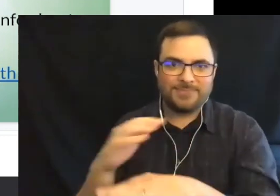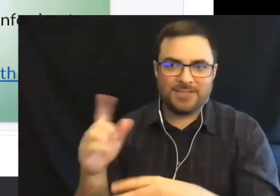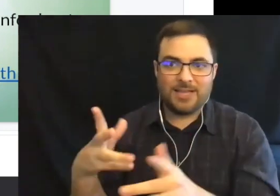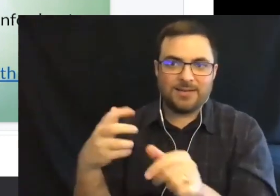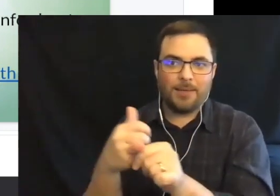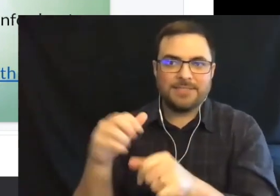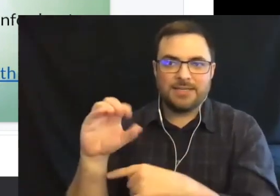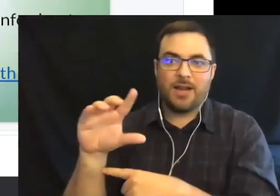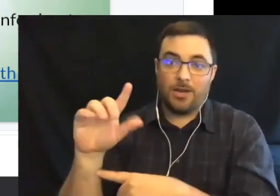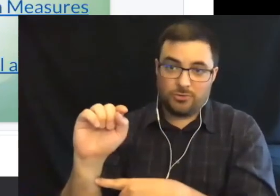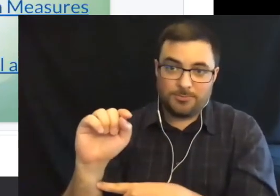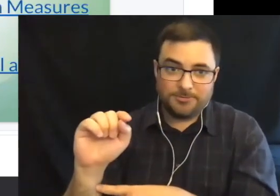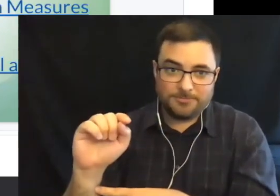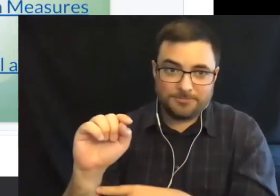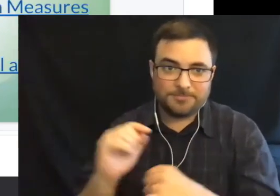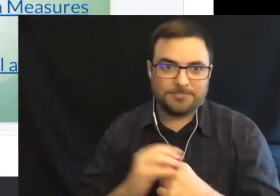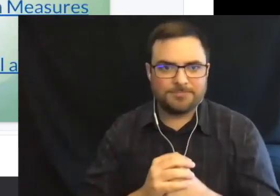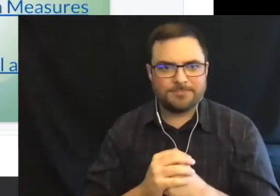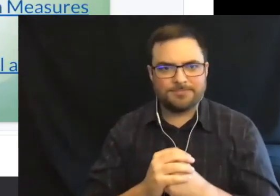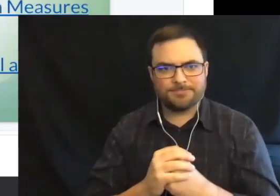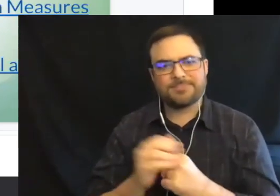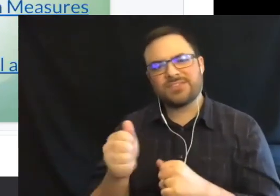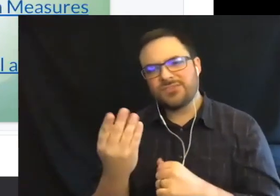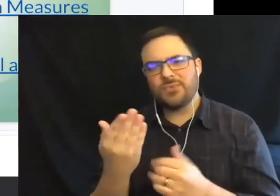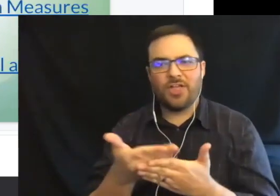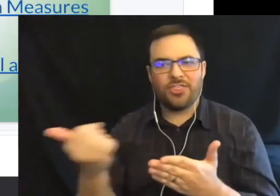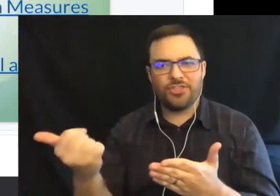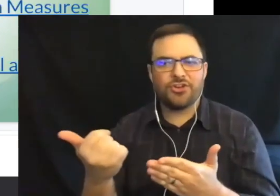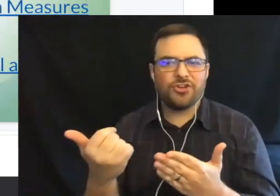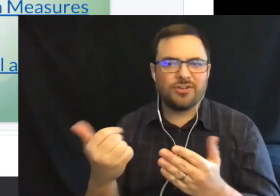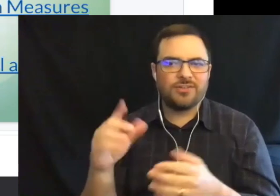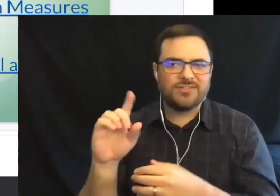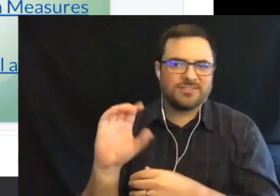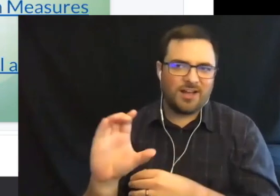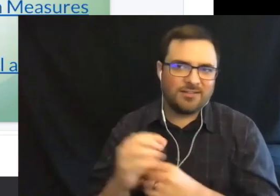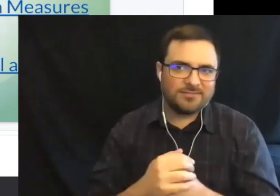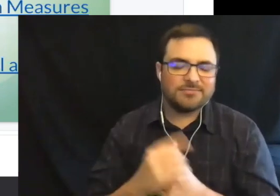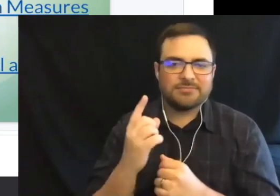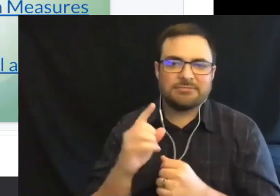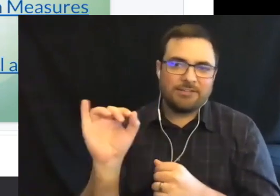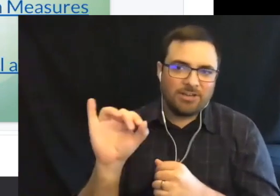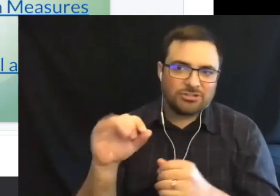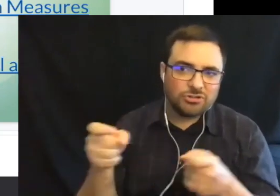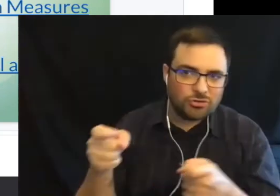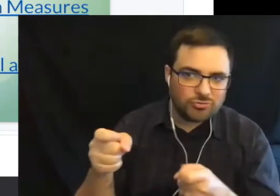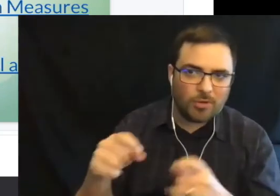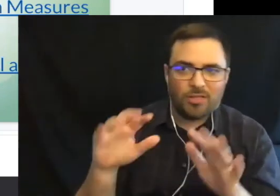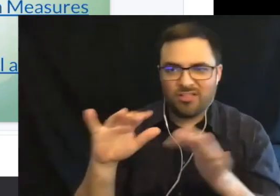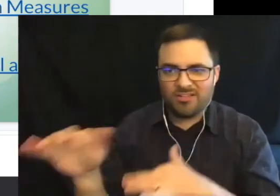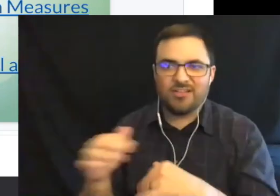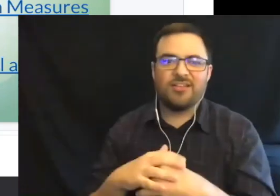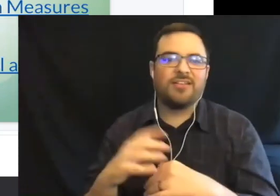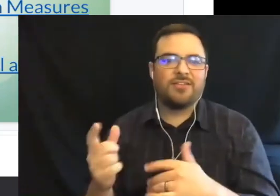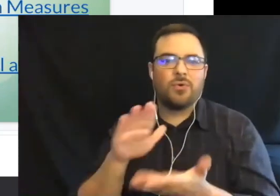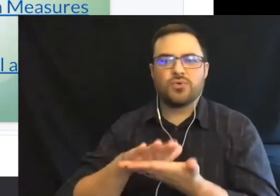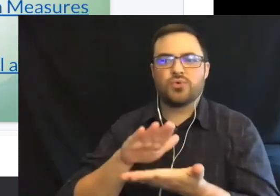well. And just a few others. These infection control documents, these are put out by the school